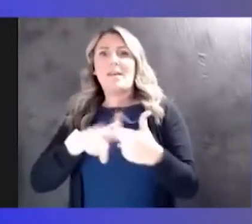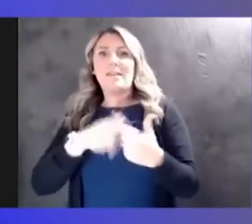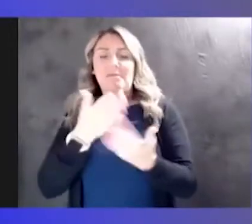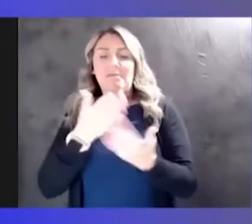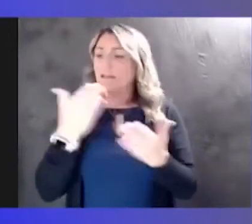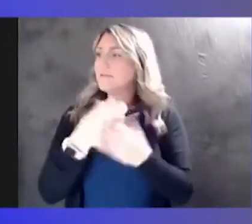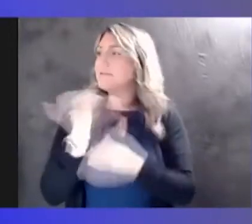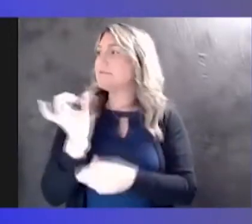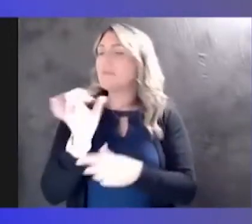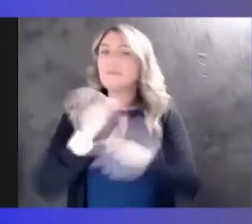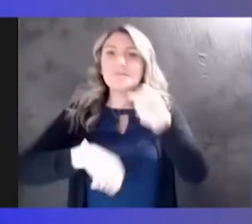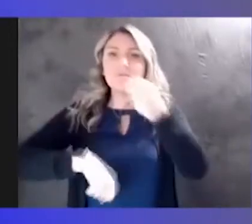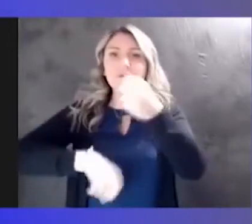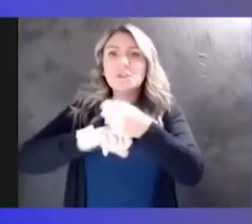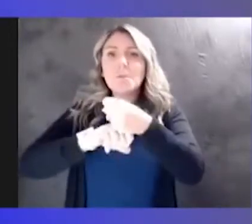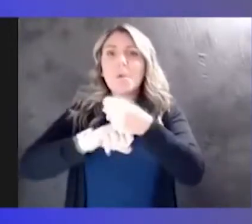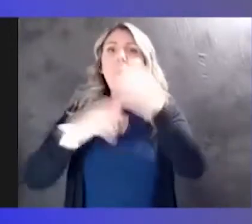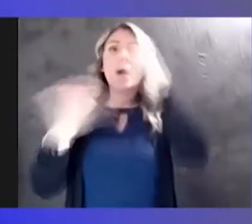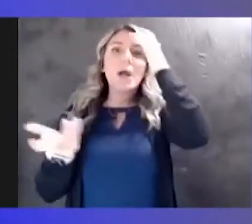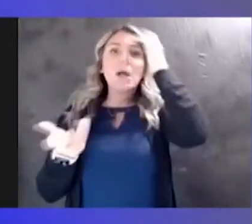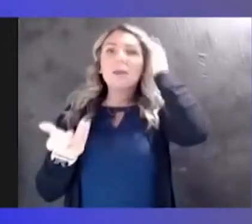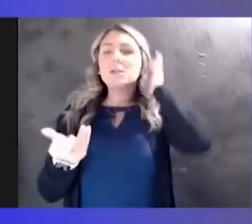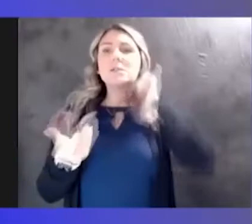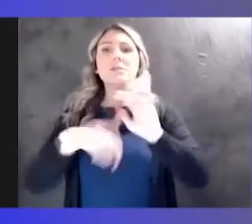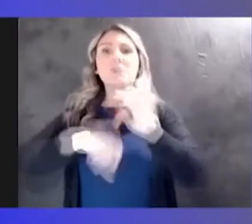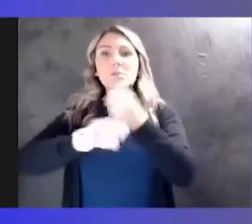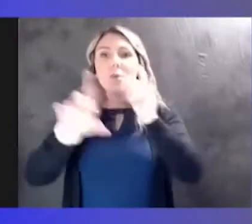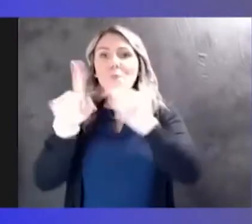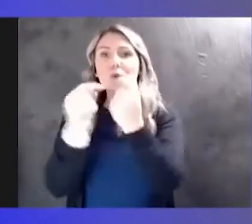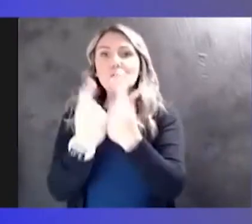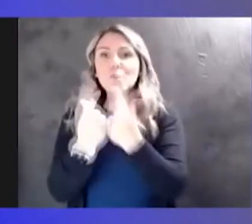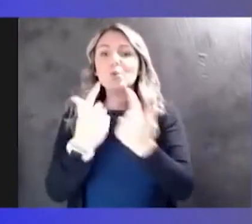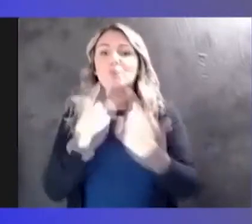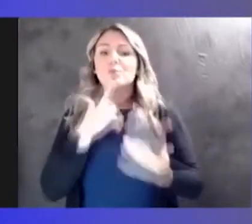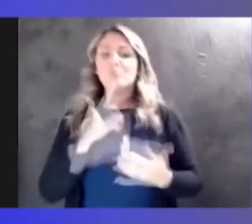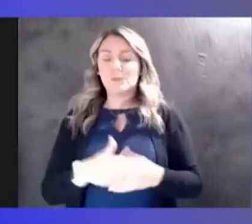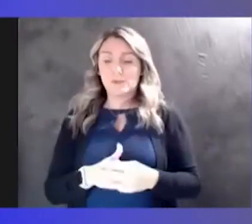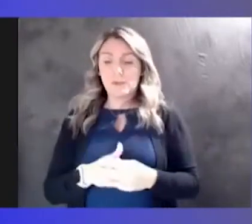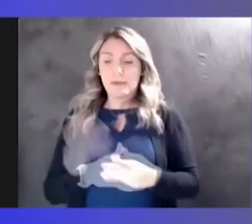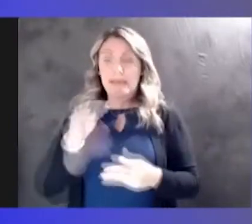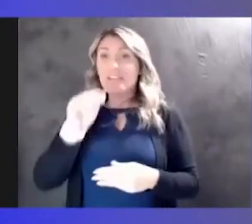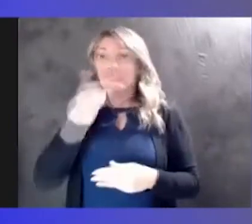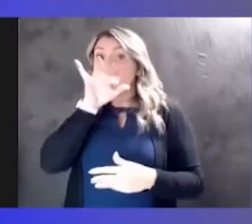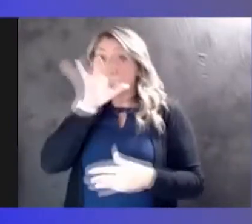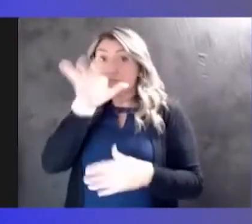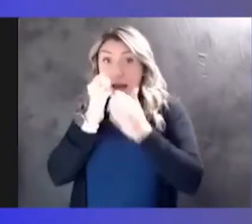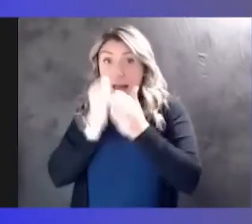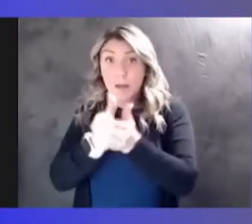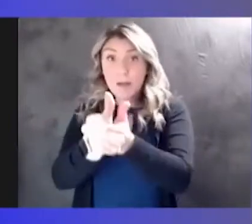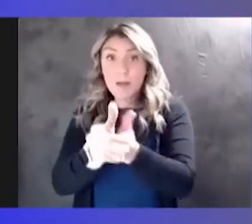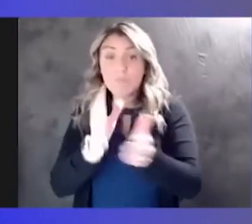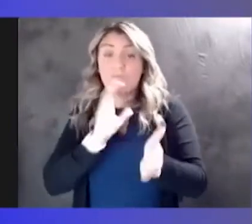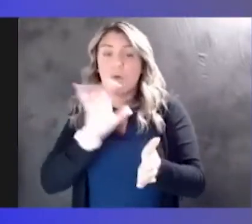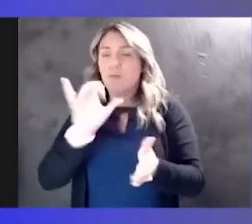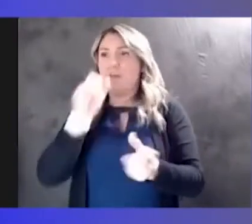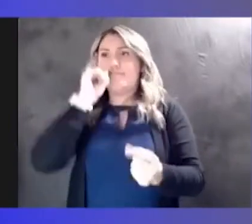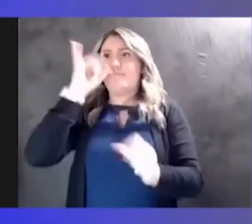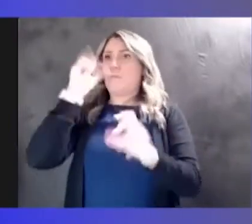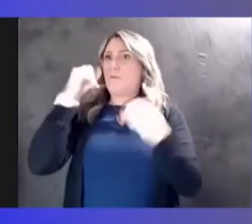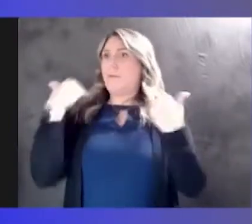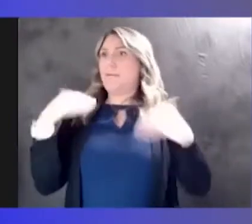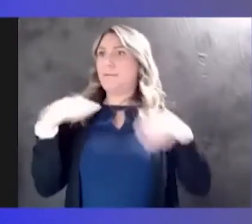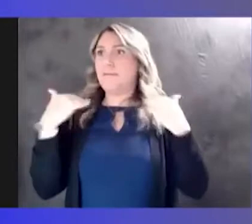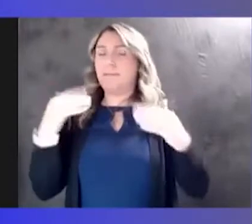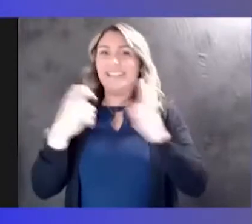support groups and Dragon Boat, this is a remarkable example of a support